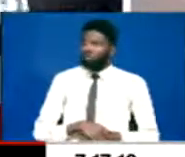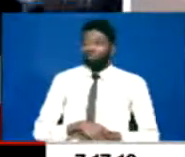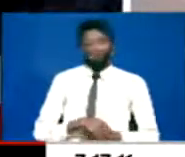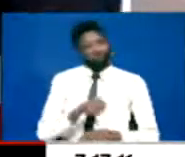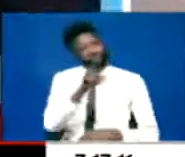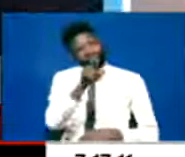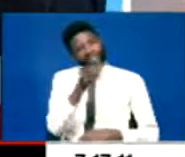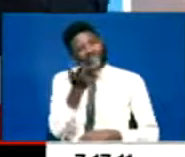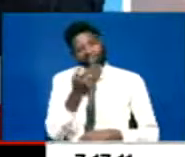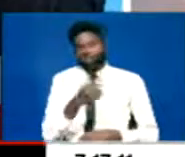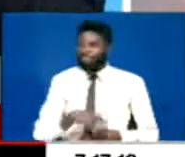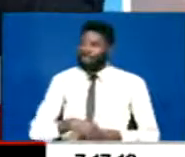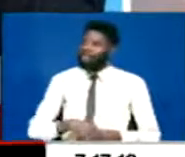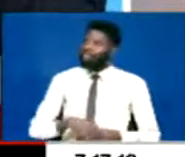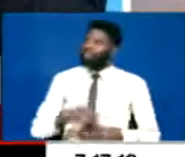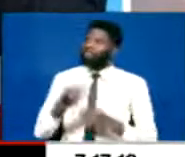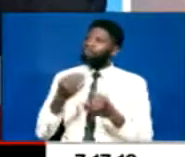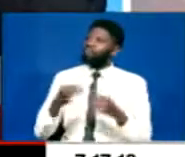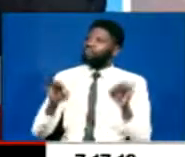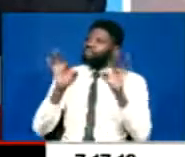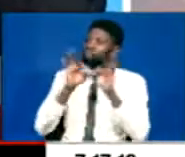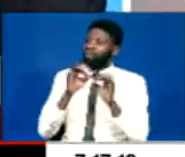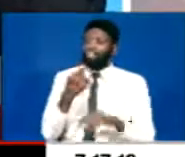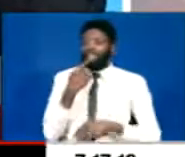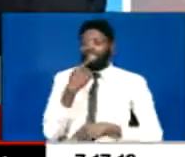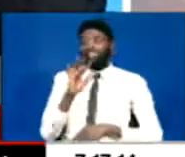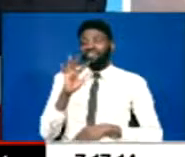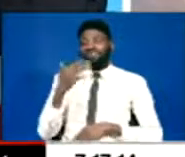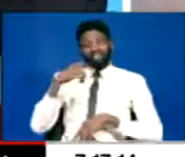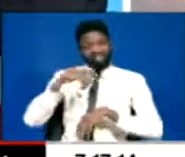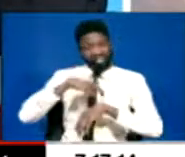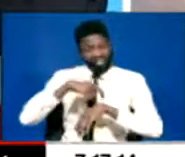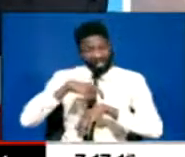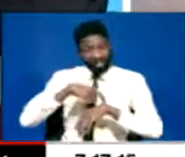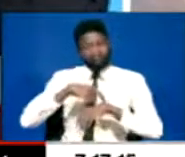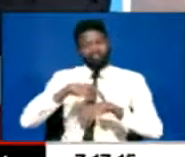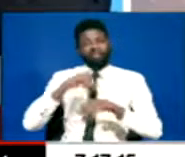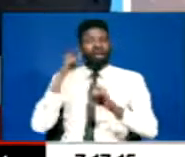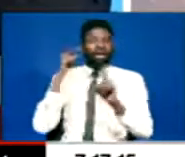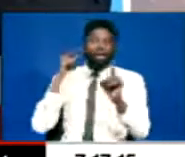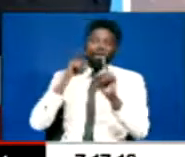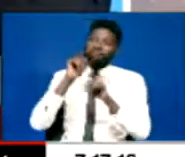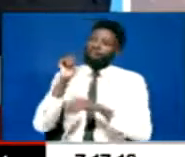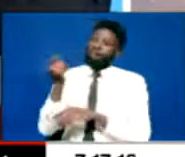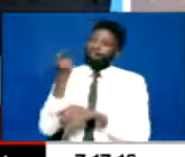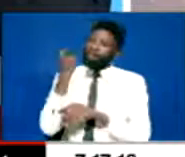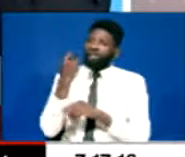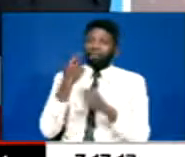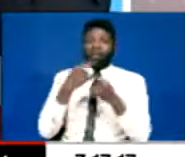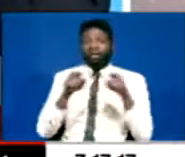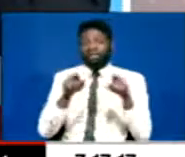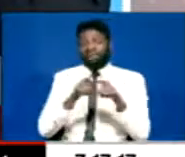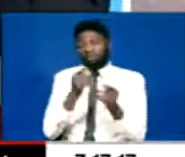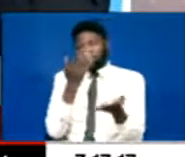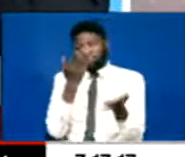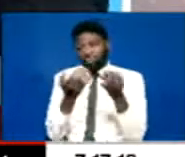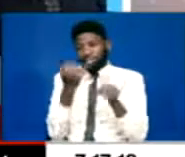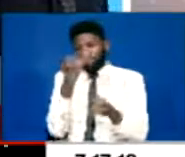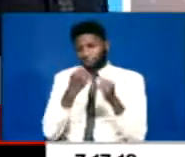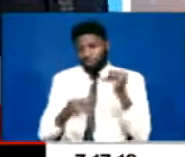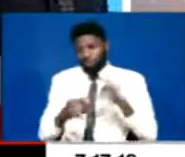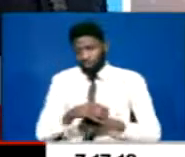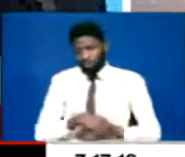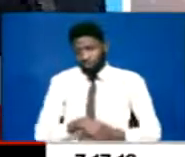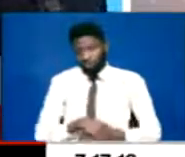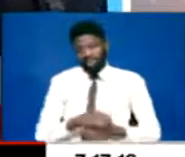important to say that this is the fifth stab at the presidency, and probably the last. Mm-hmm. That is, if